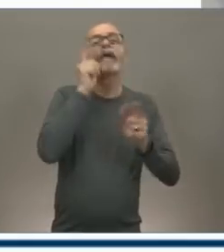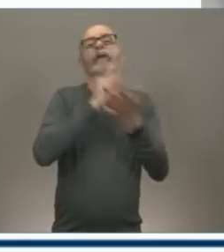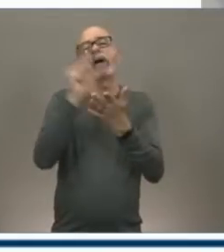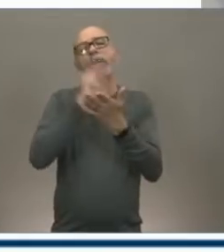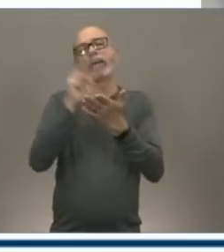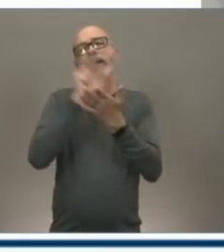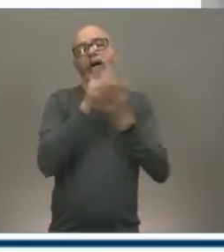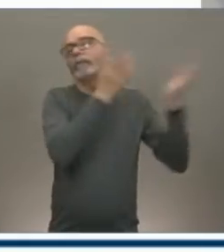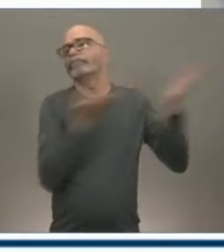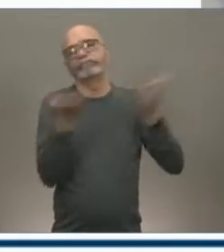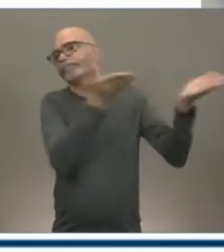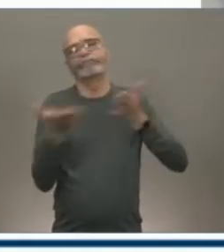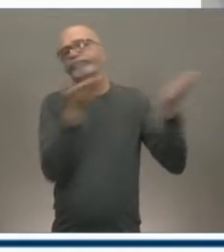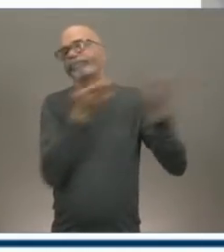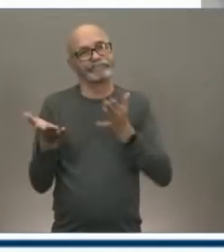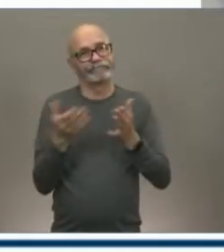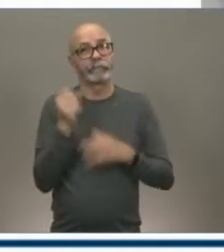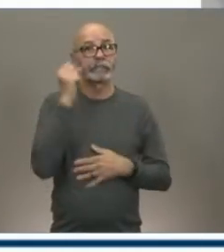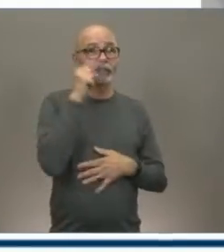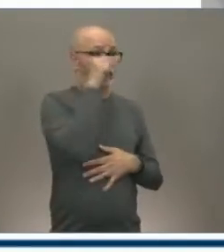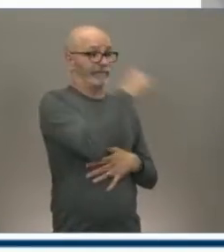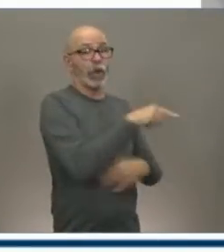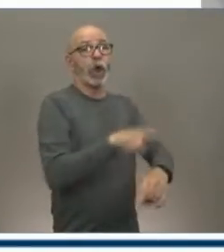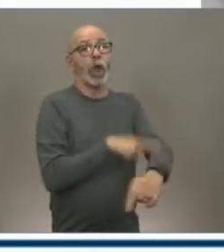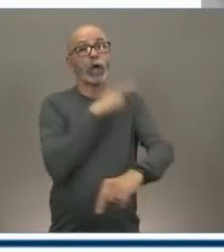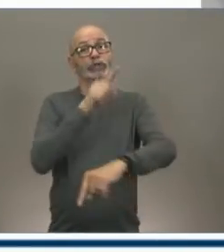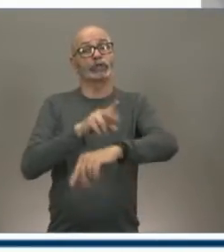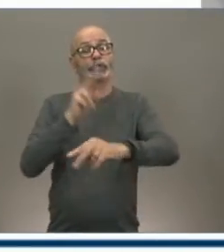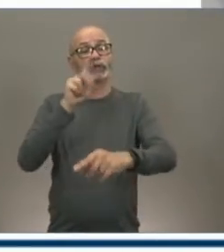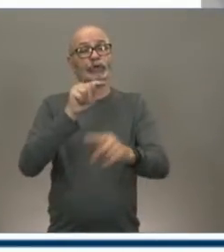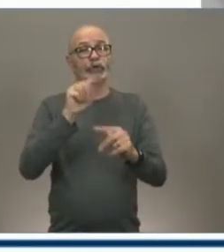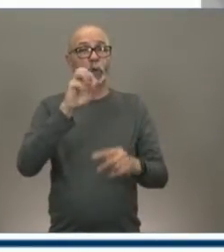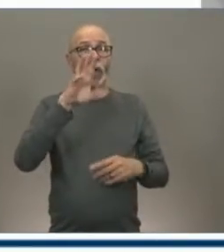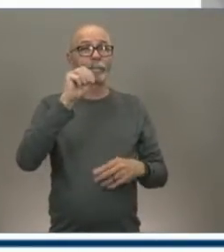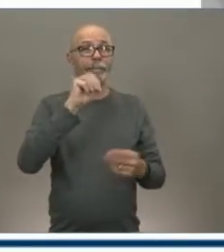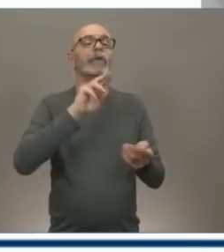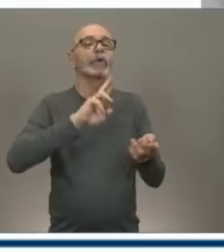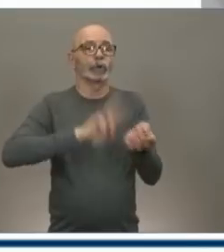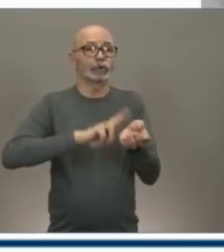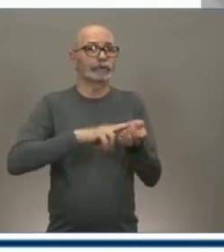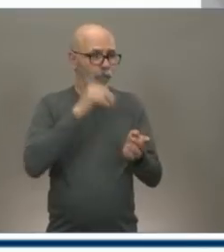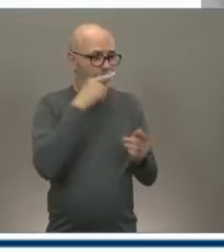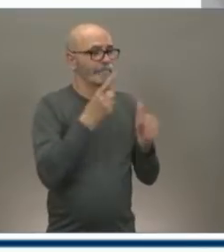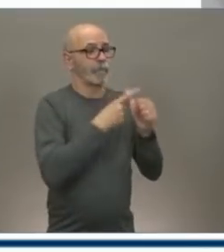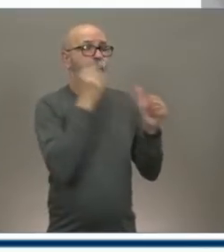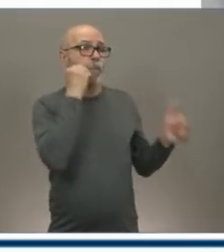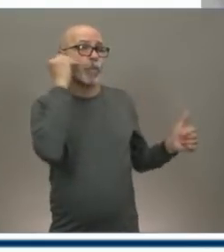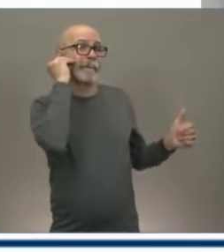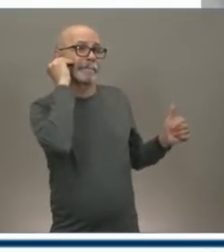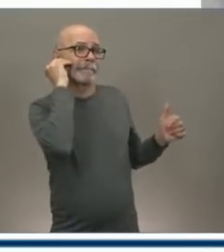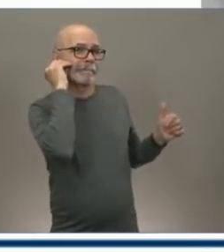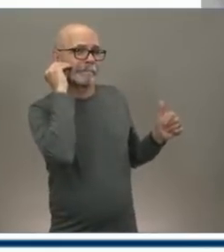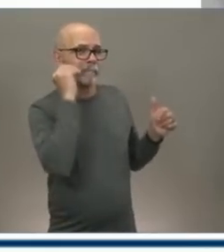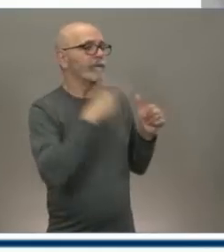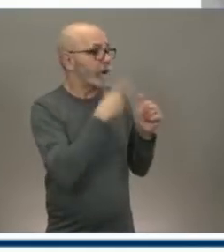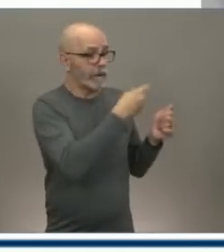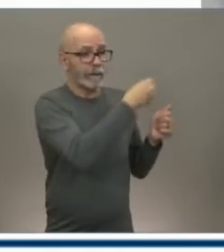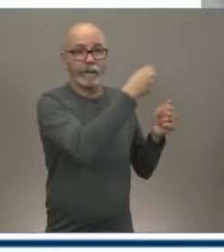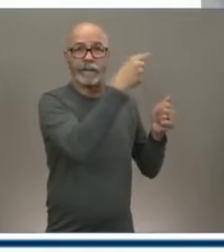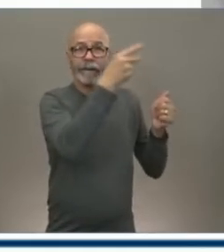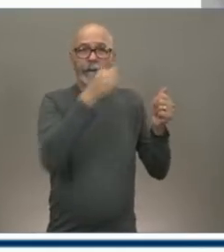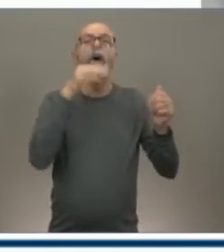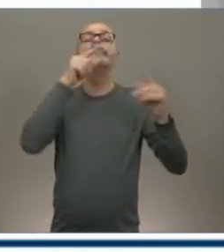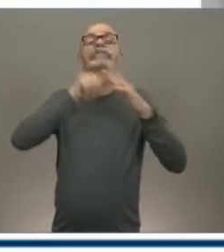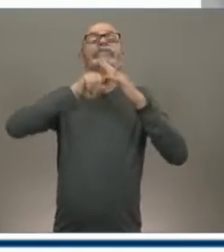to long-term care homes for residents. And we will be rolling the vaccine program out across our province over a period of